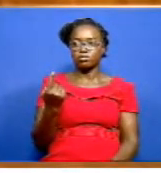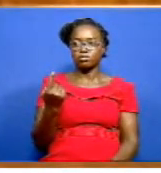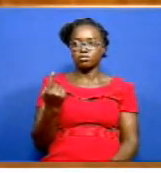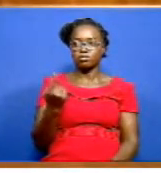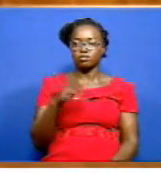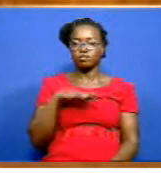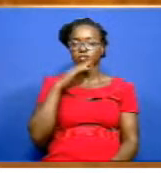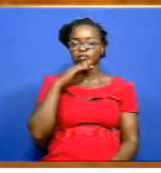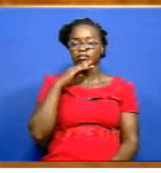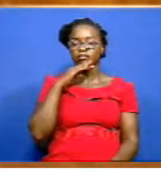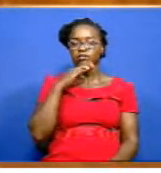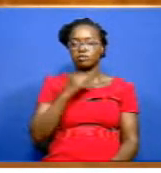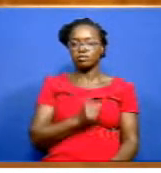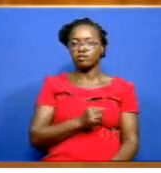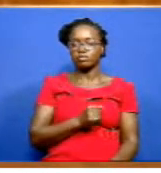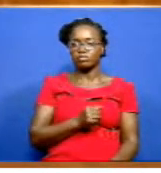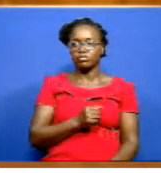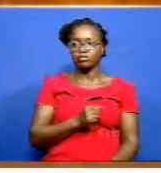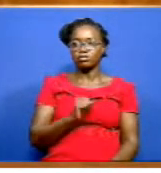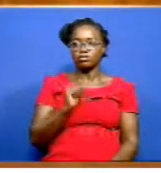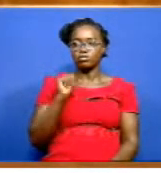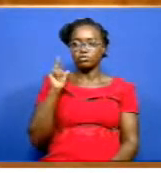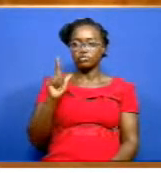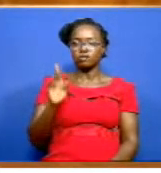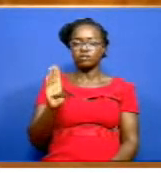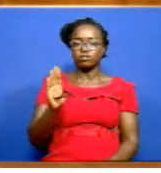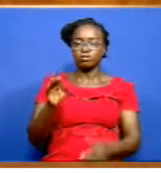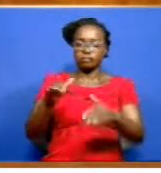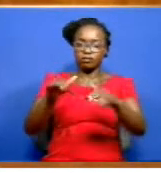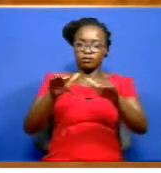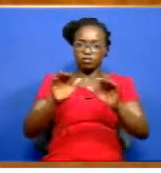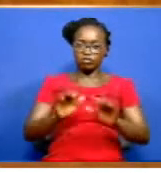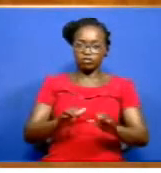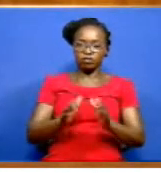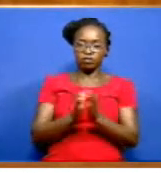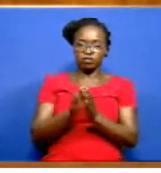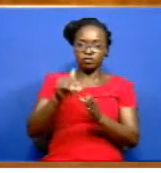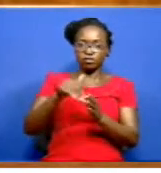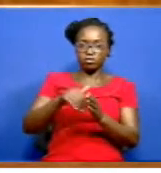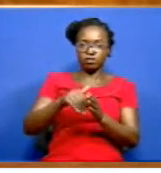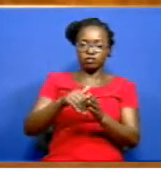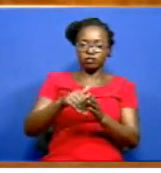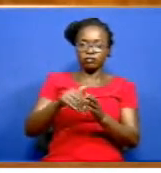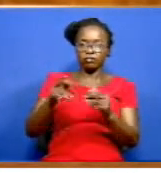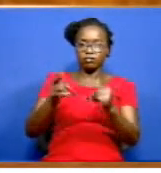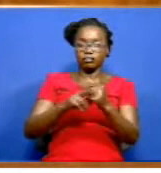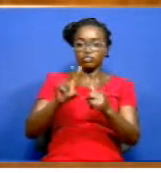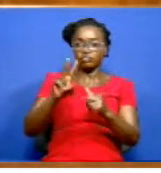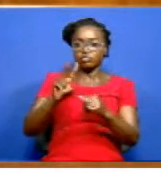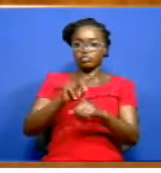passes on, they should be buried within 72 hours of the date of passing on.